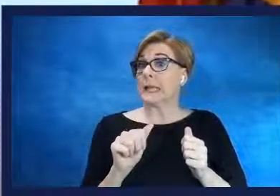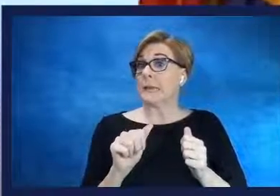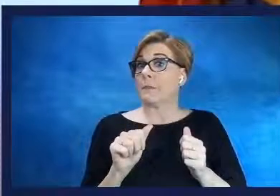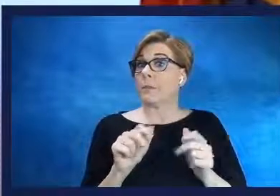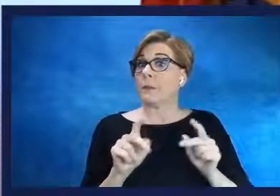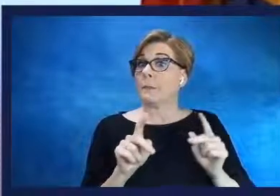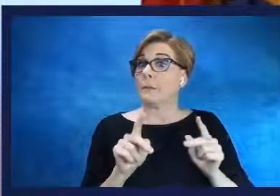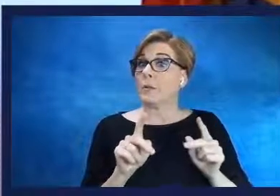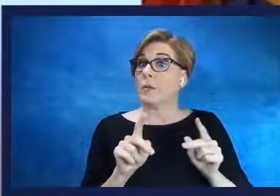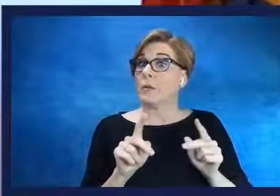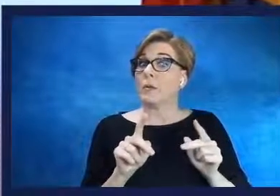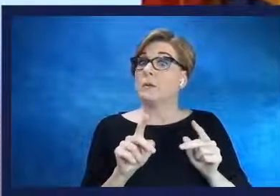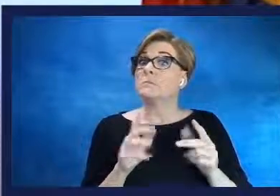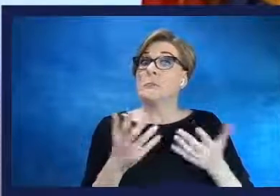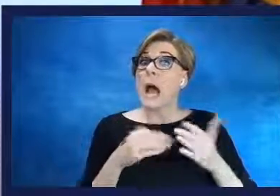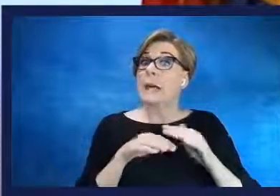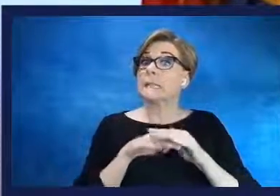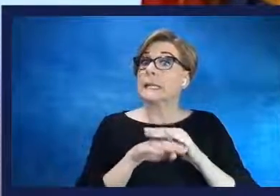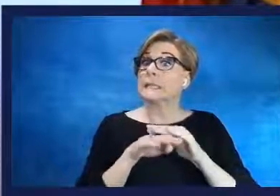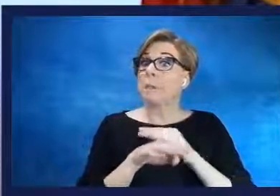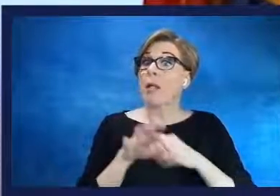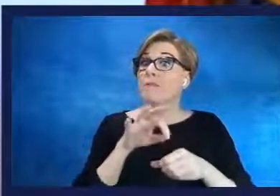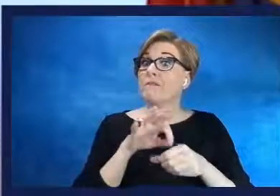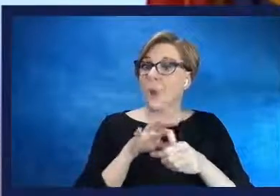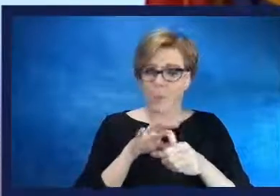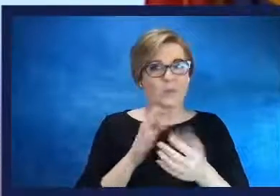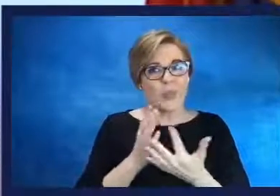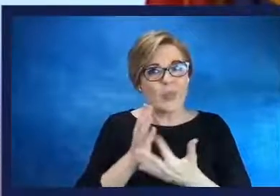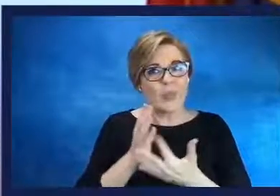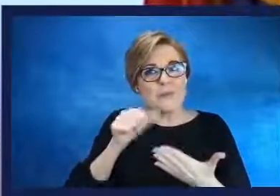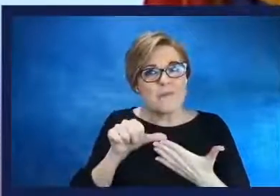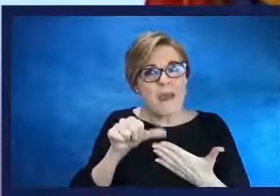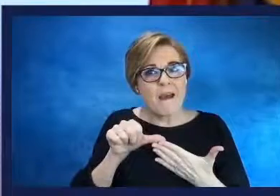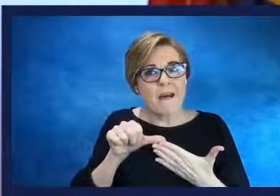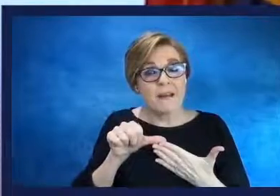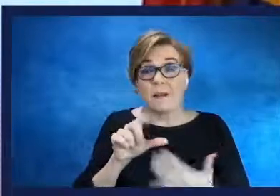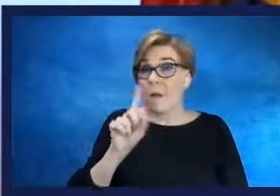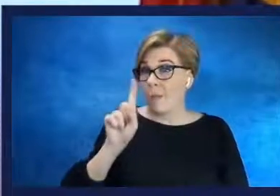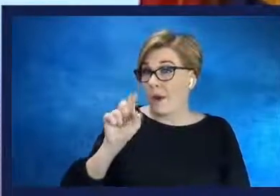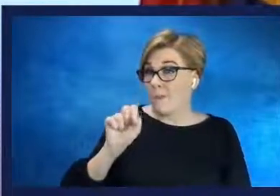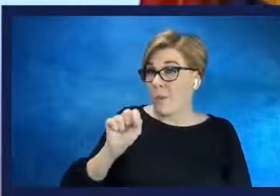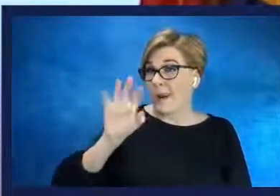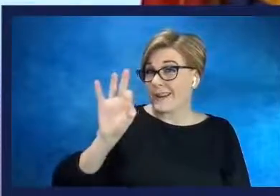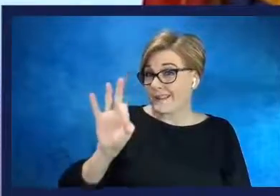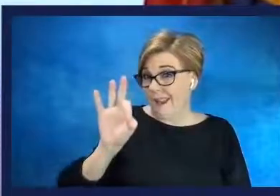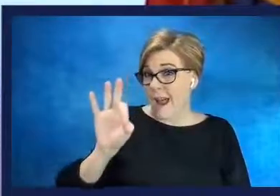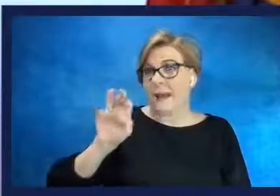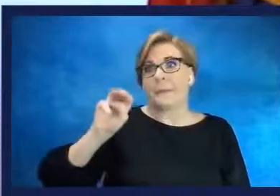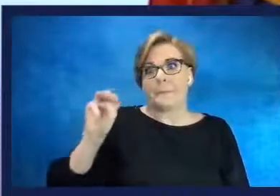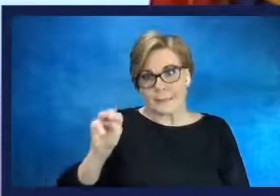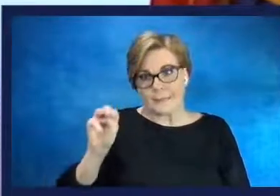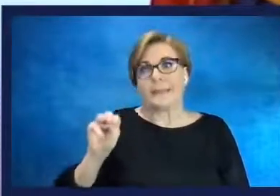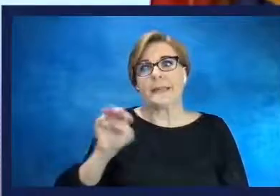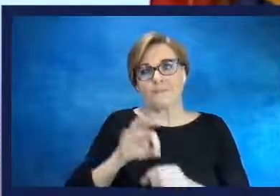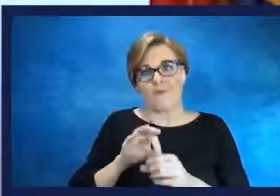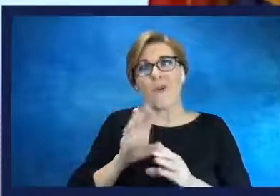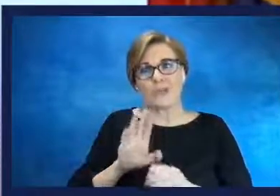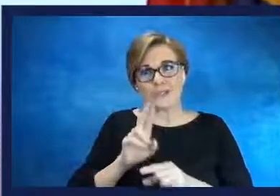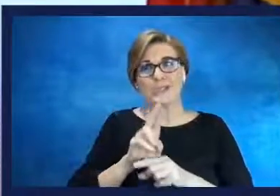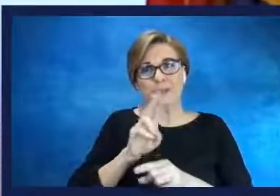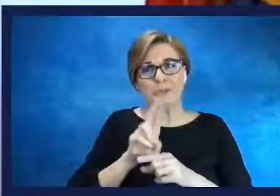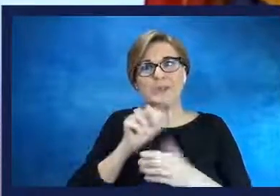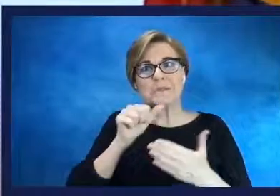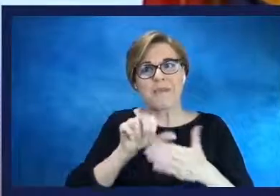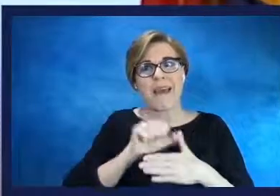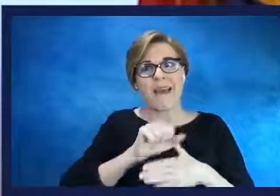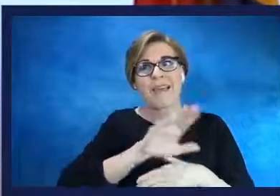so much that it's, this is used by 1.9 million voters in the past 2020 election, but I want to point and focus on